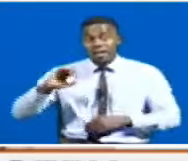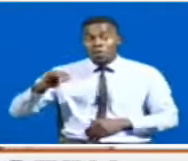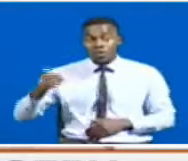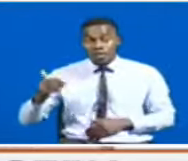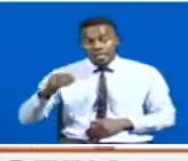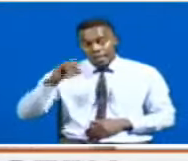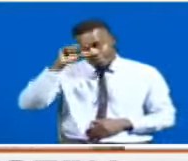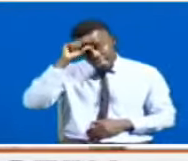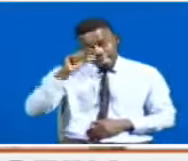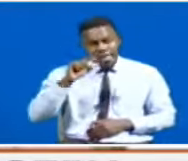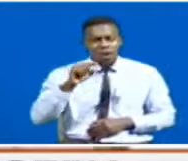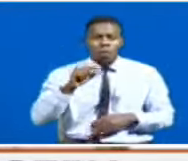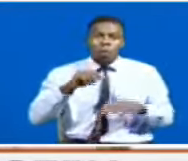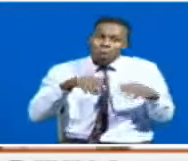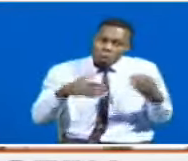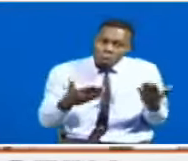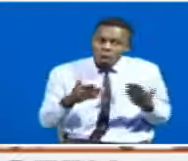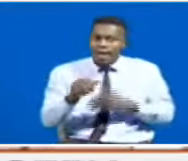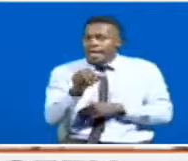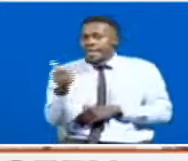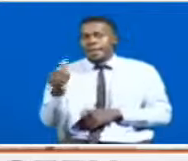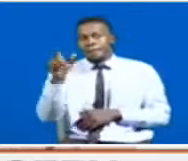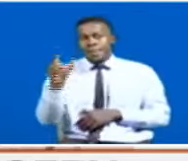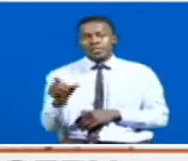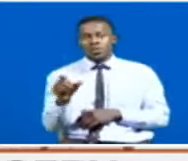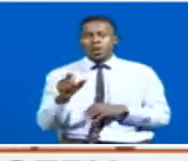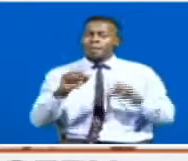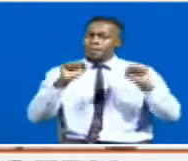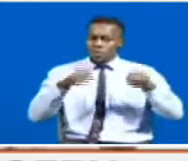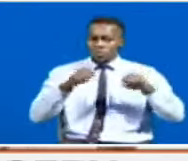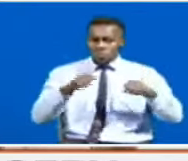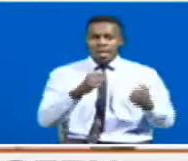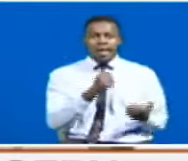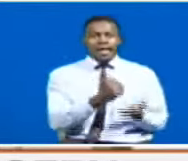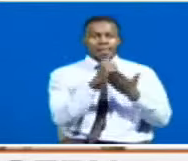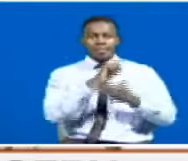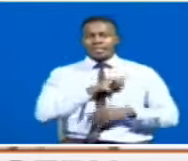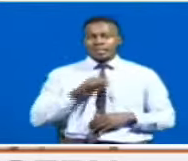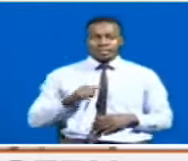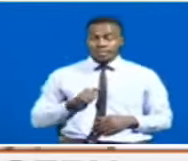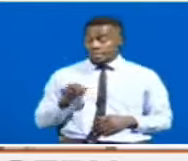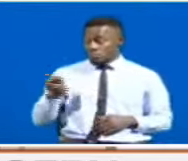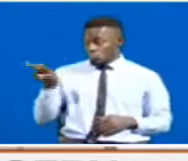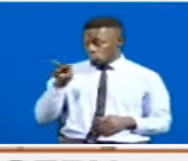are willing to assist us. The two are related,